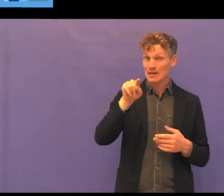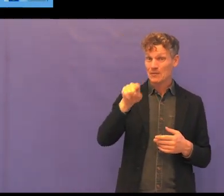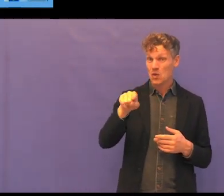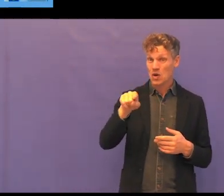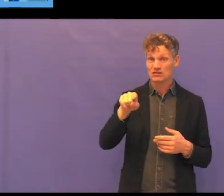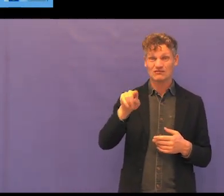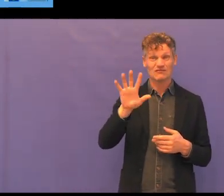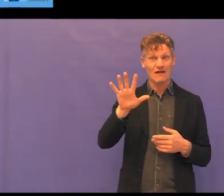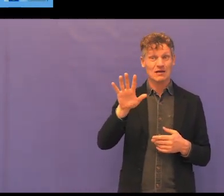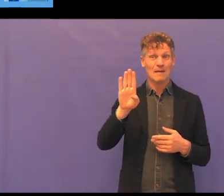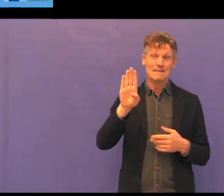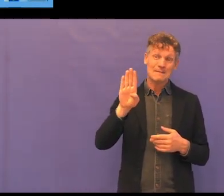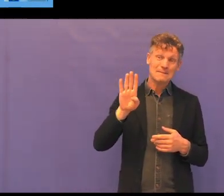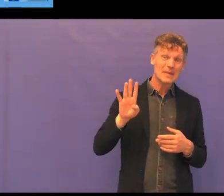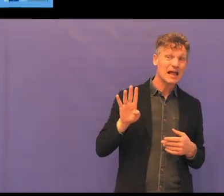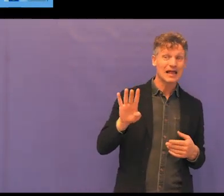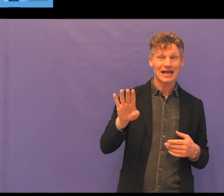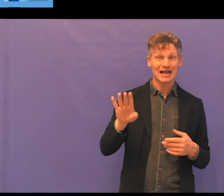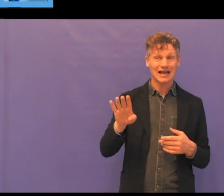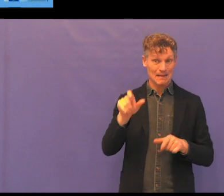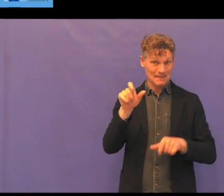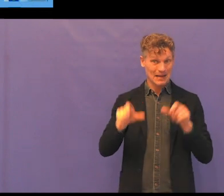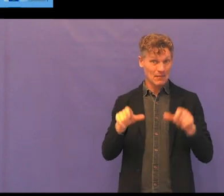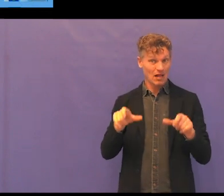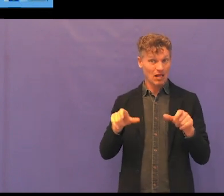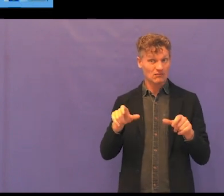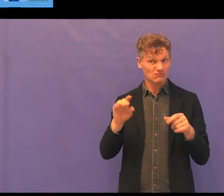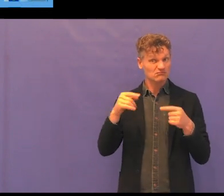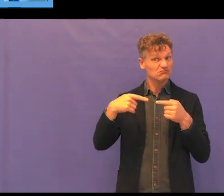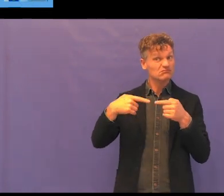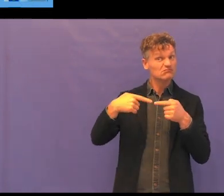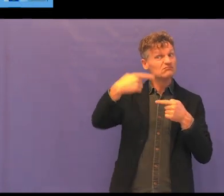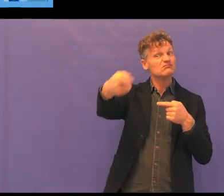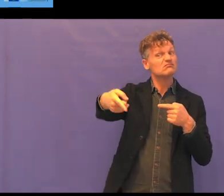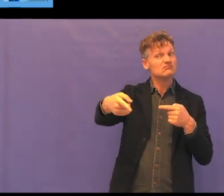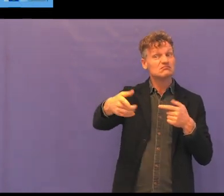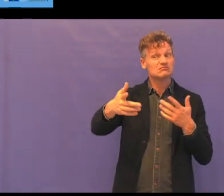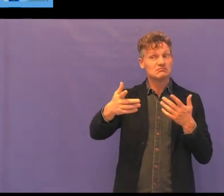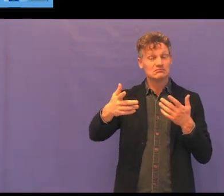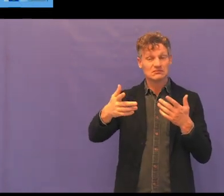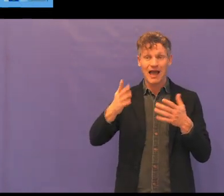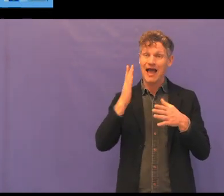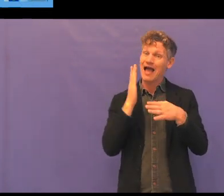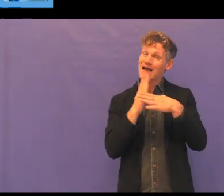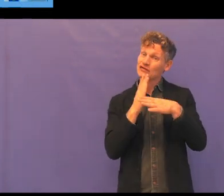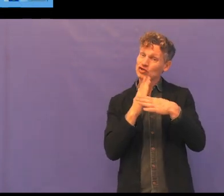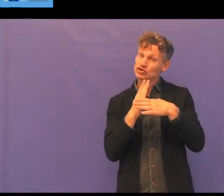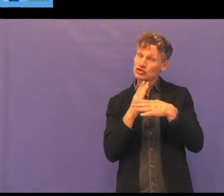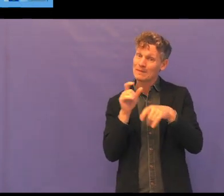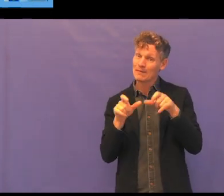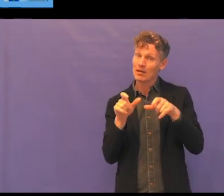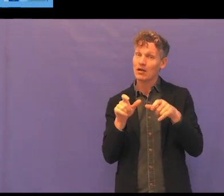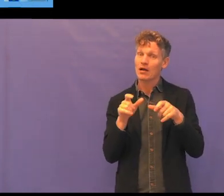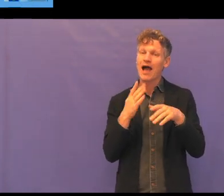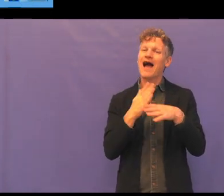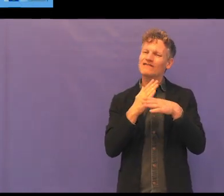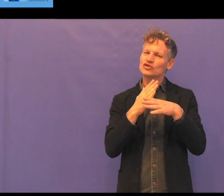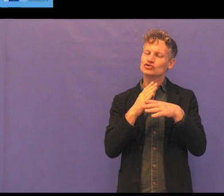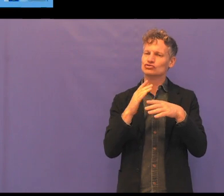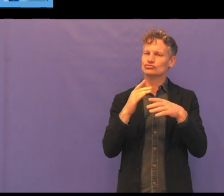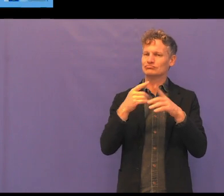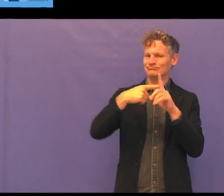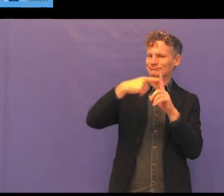is, now that's the average temperature, is 29 degrees Celsius. The problem when the